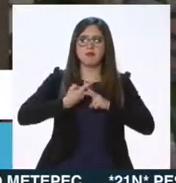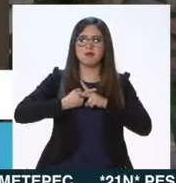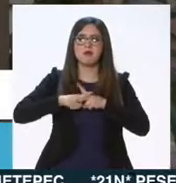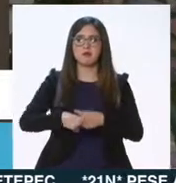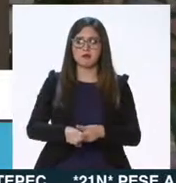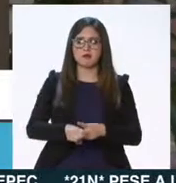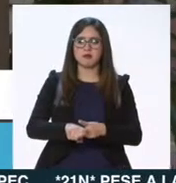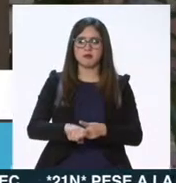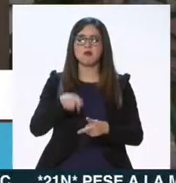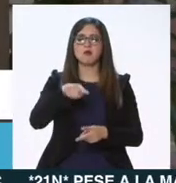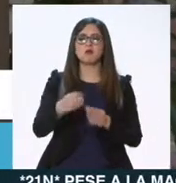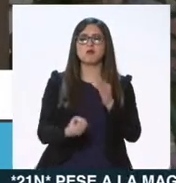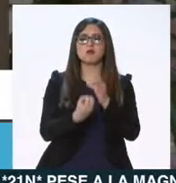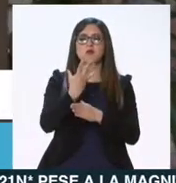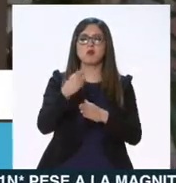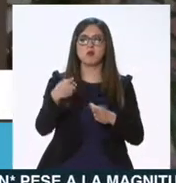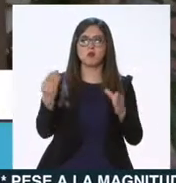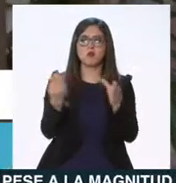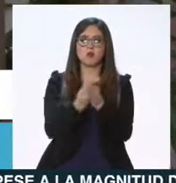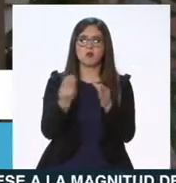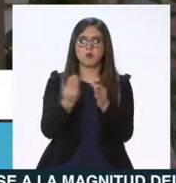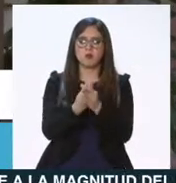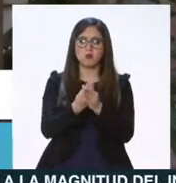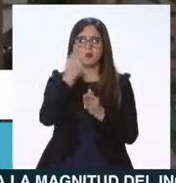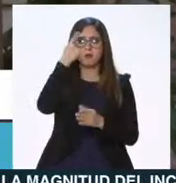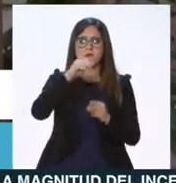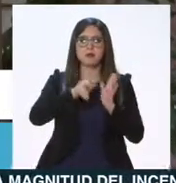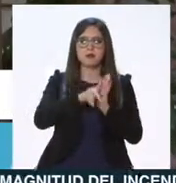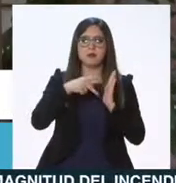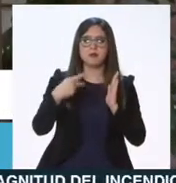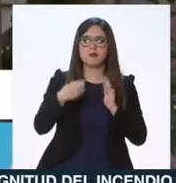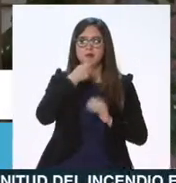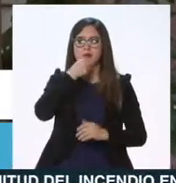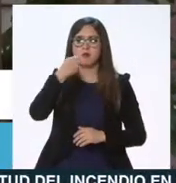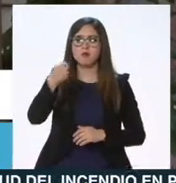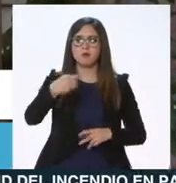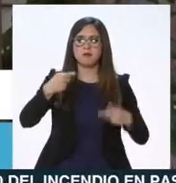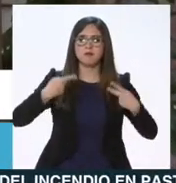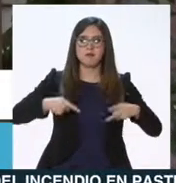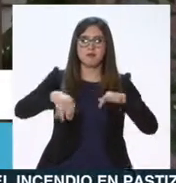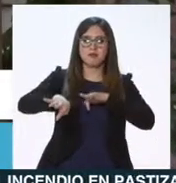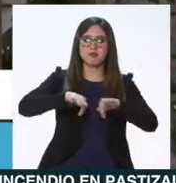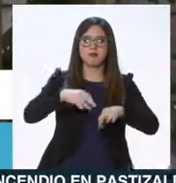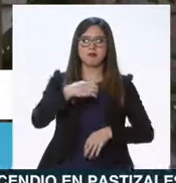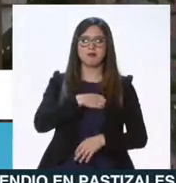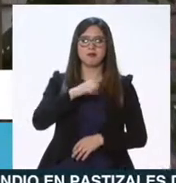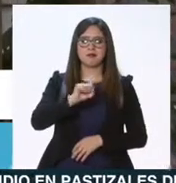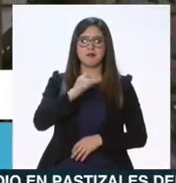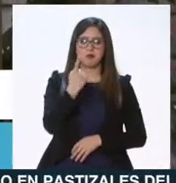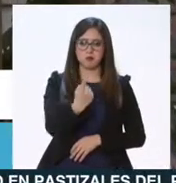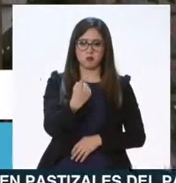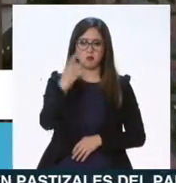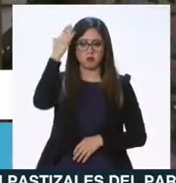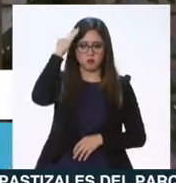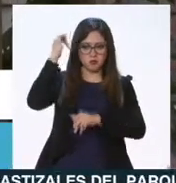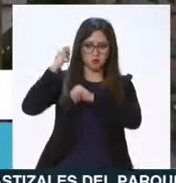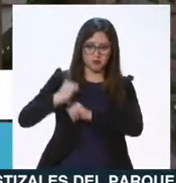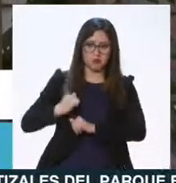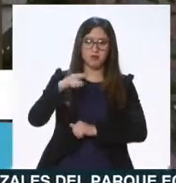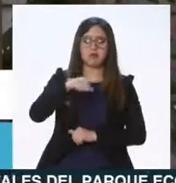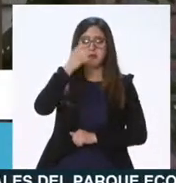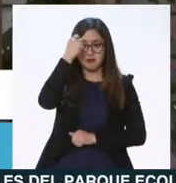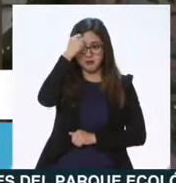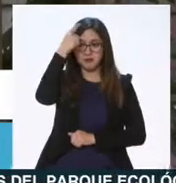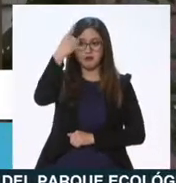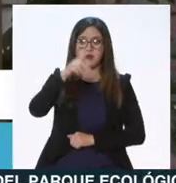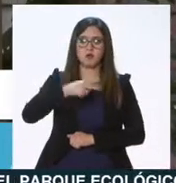start this year to have a course for journalists and managers from Capital 21. So I think it's a good